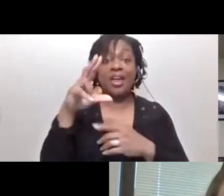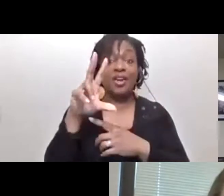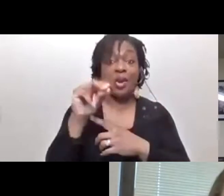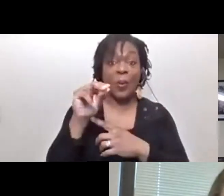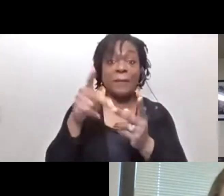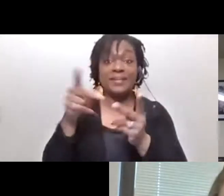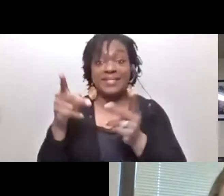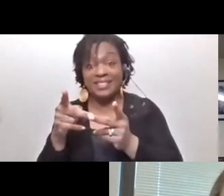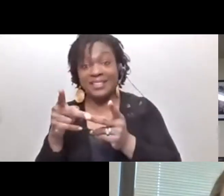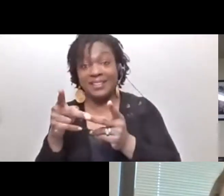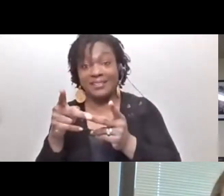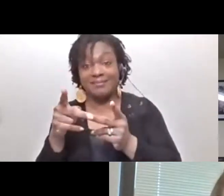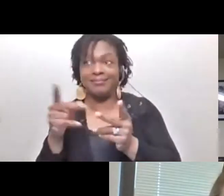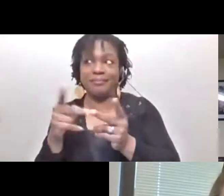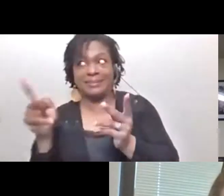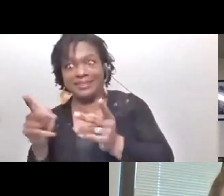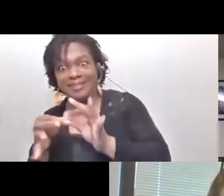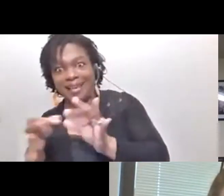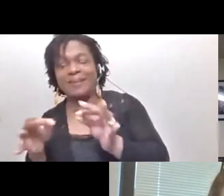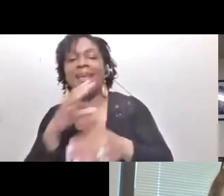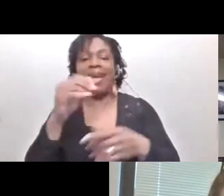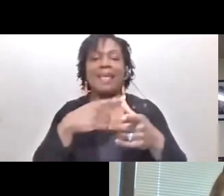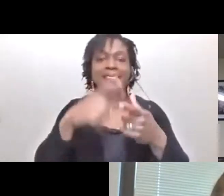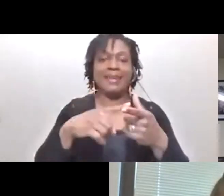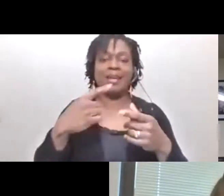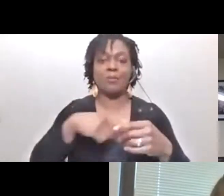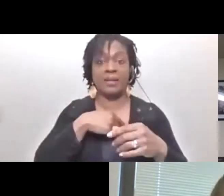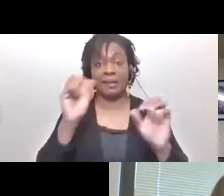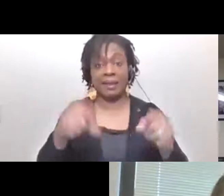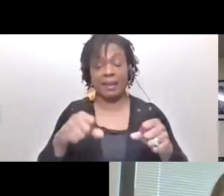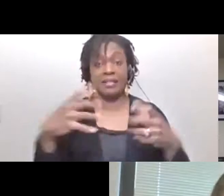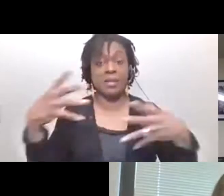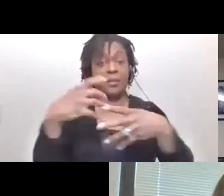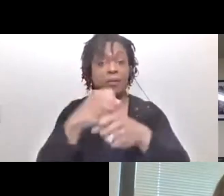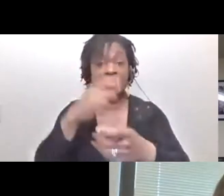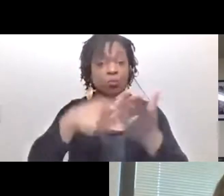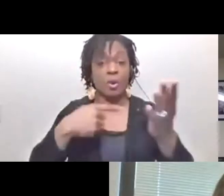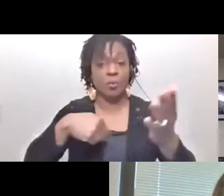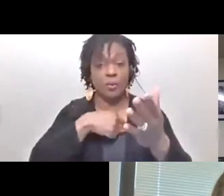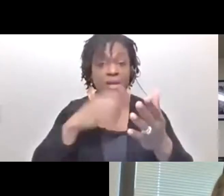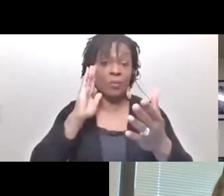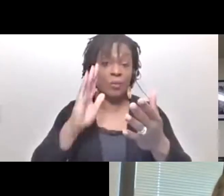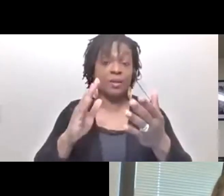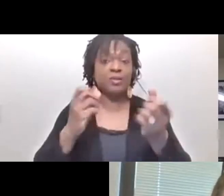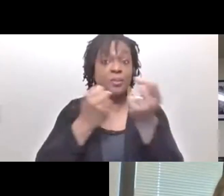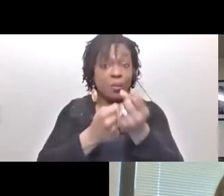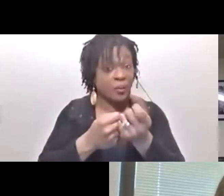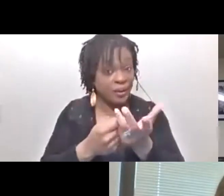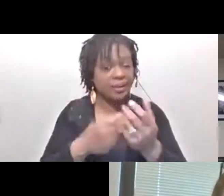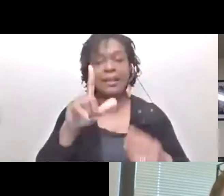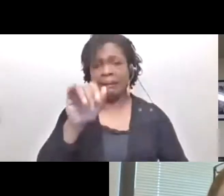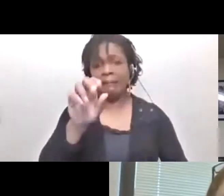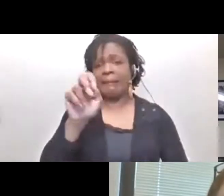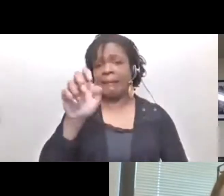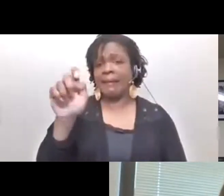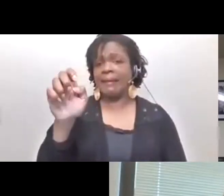did summarize what do we have consensus about? Like I know I saw Lynette comment in there about she thinks we need to support this because at some